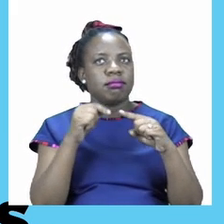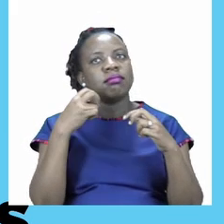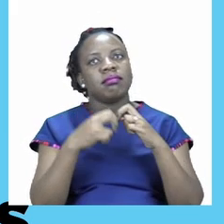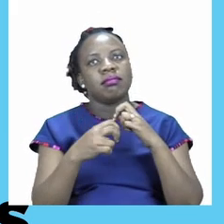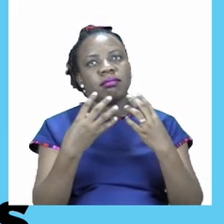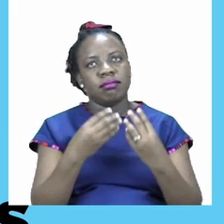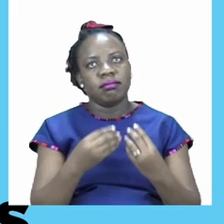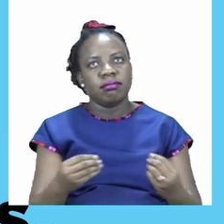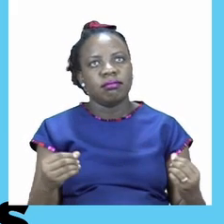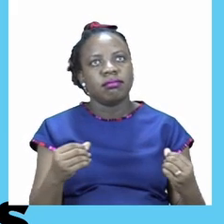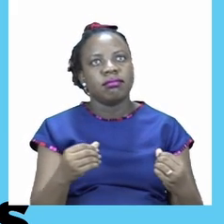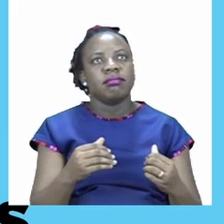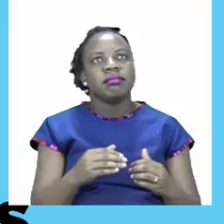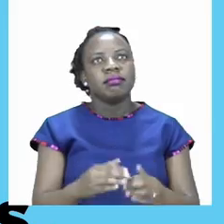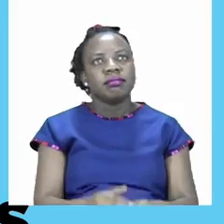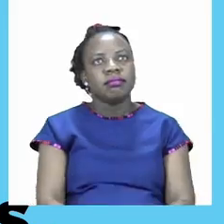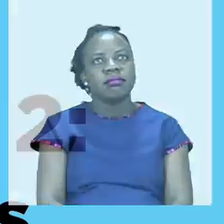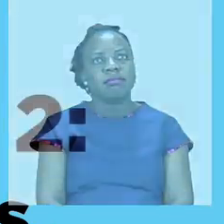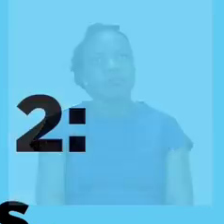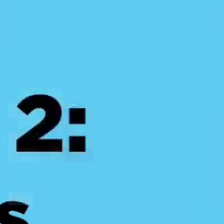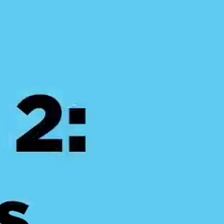solving.